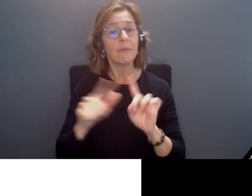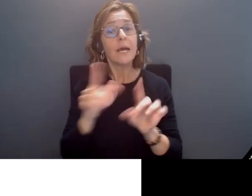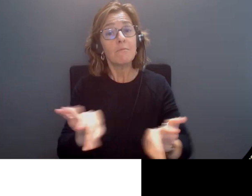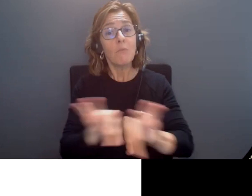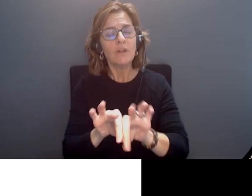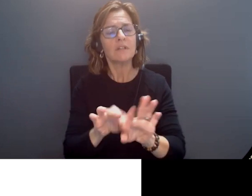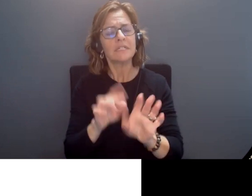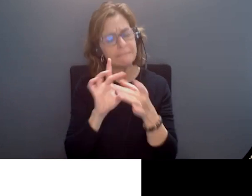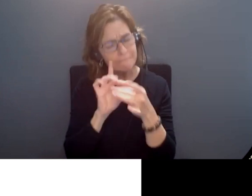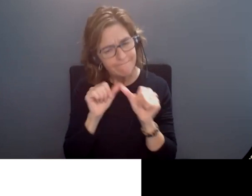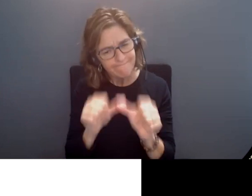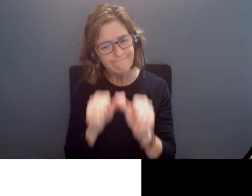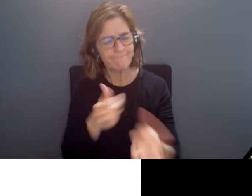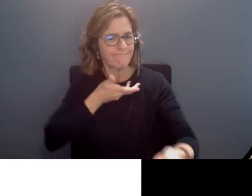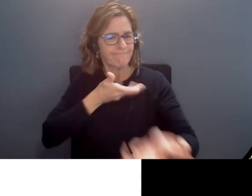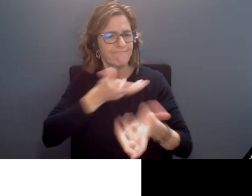going.